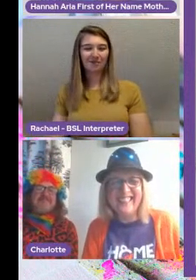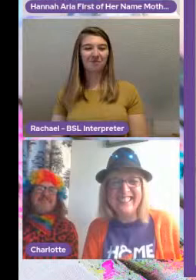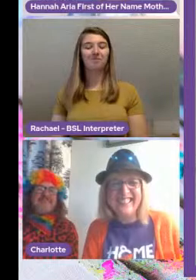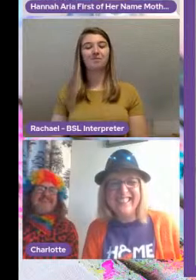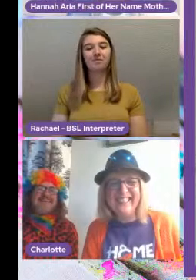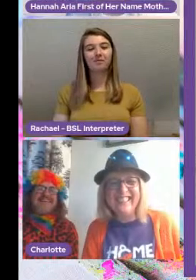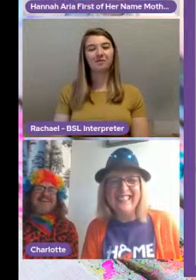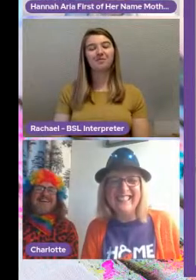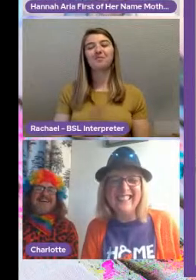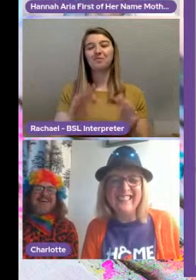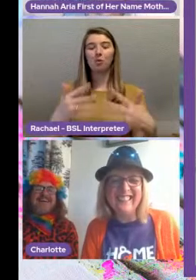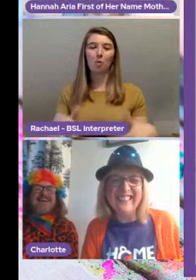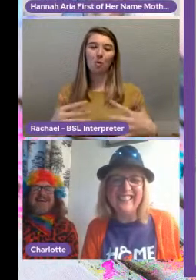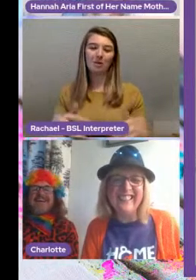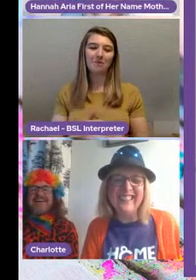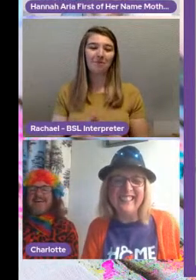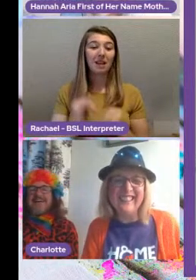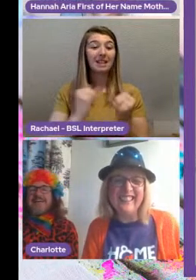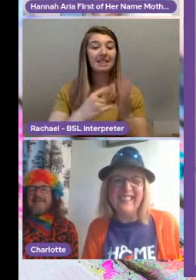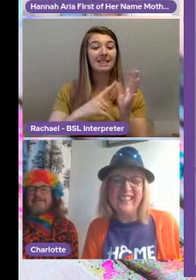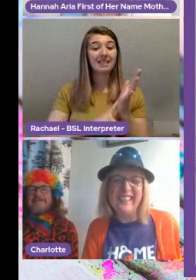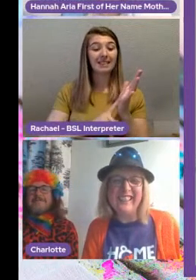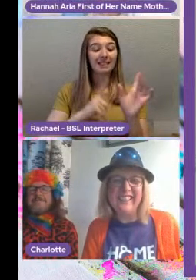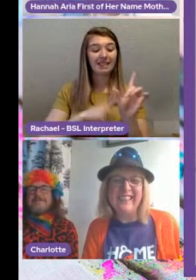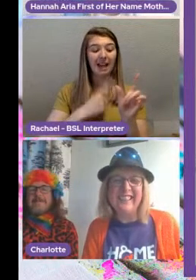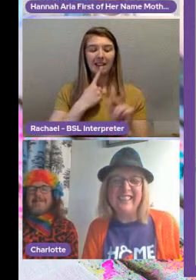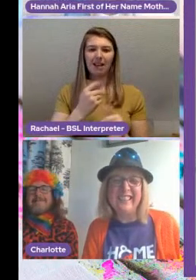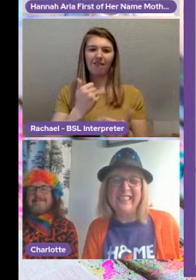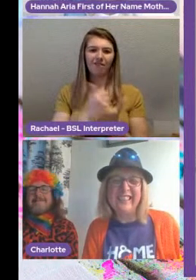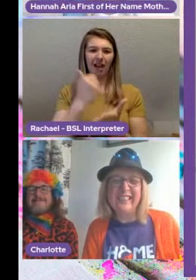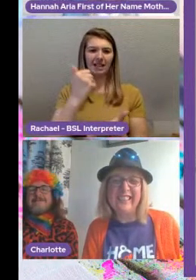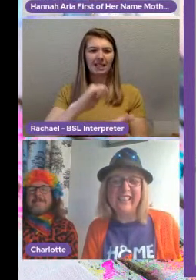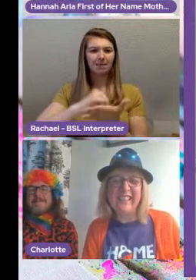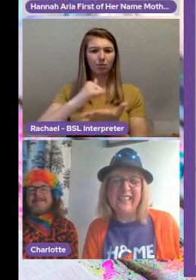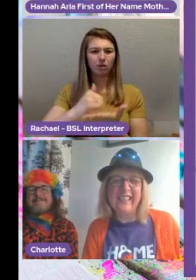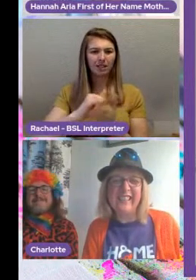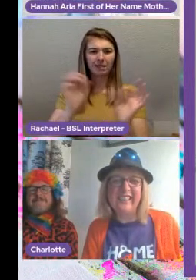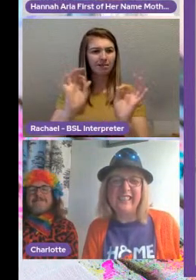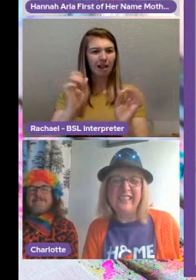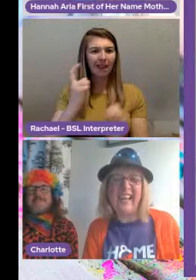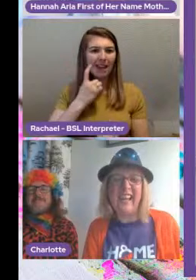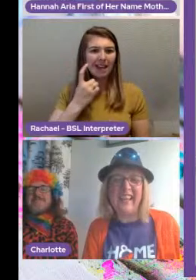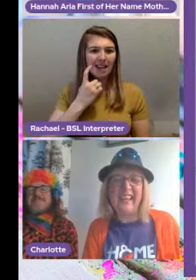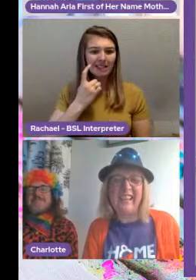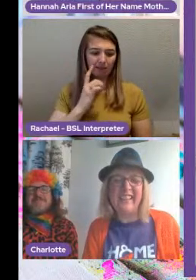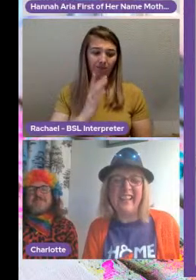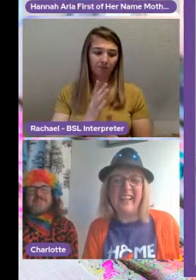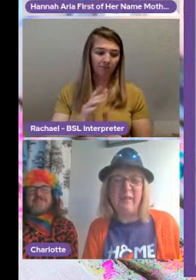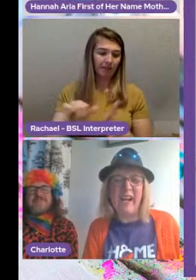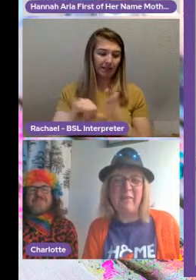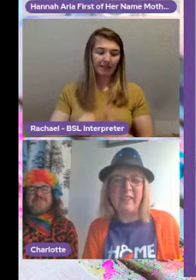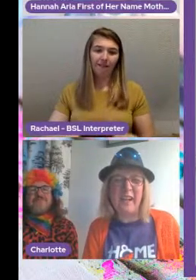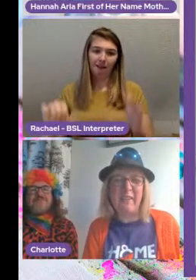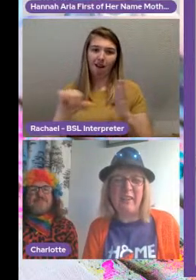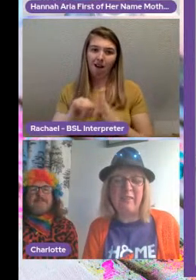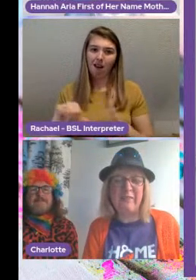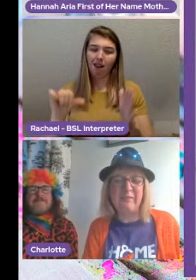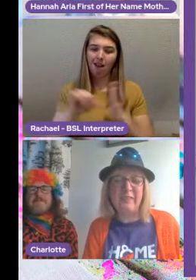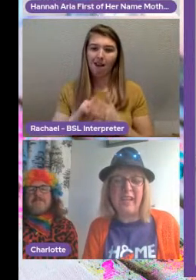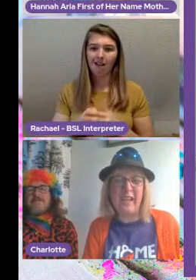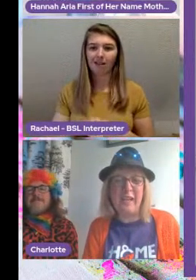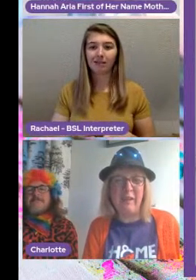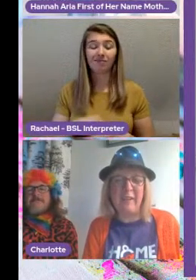Awesome. Sally says that's a really good print. It's not easy at all. It's really tricky, isn't it? Yeah, but have a go.